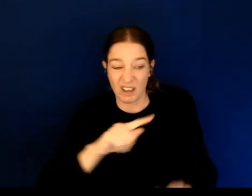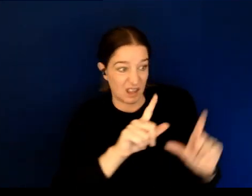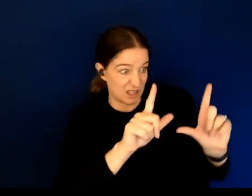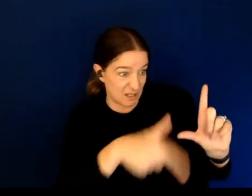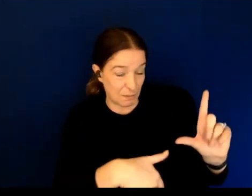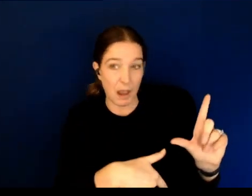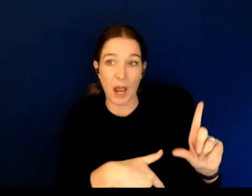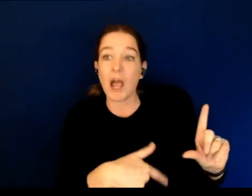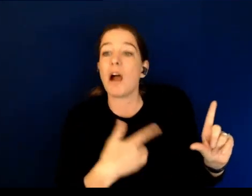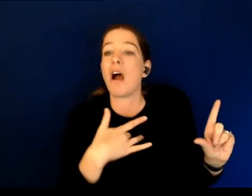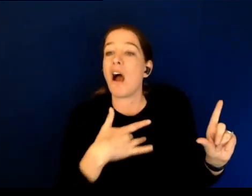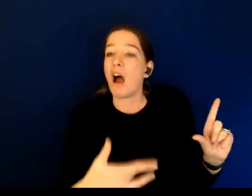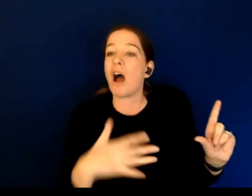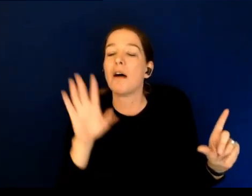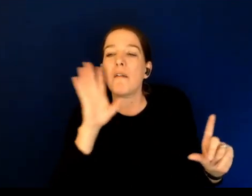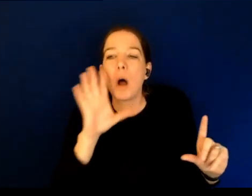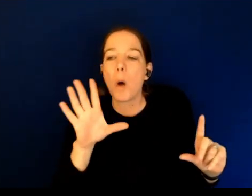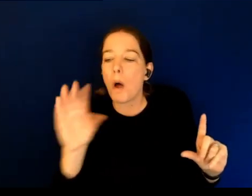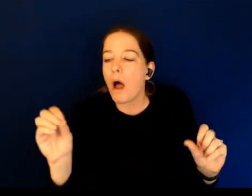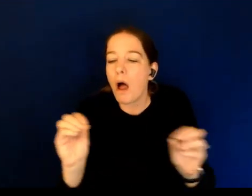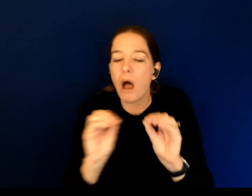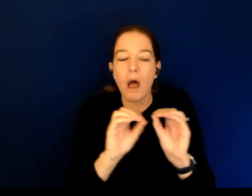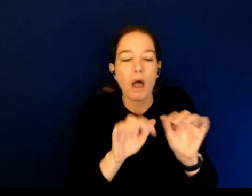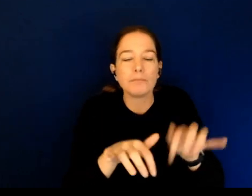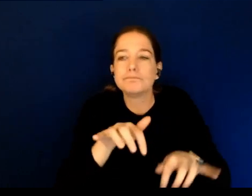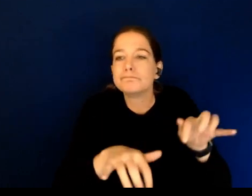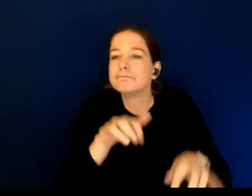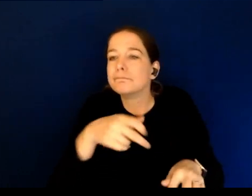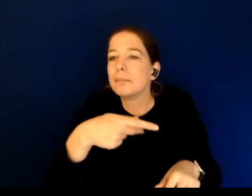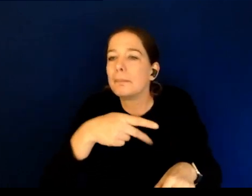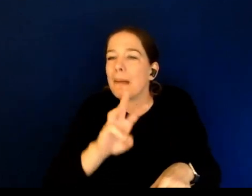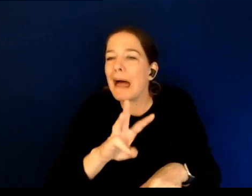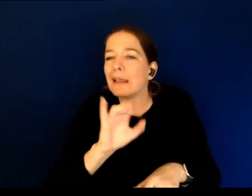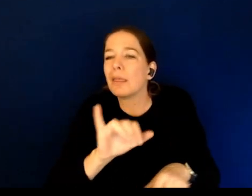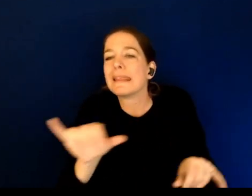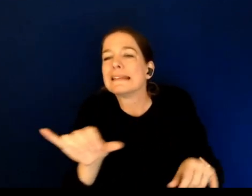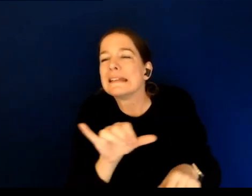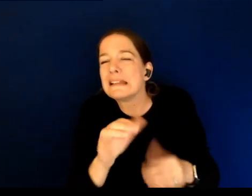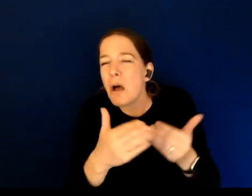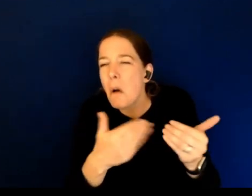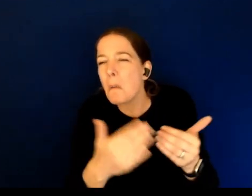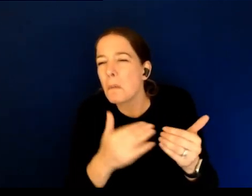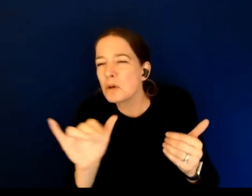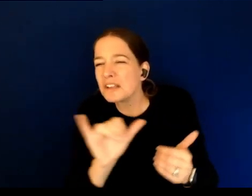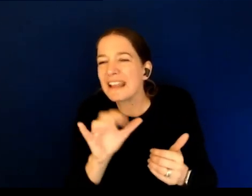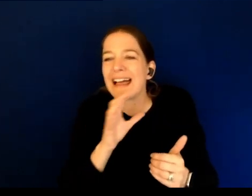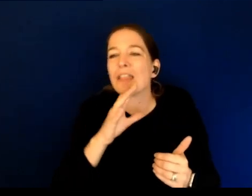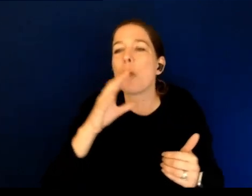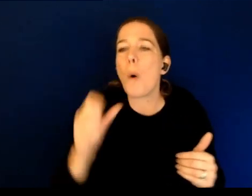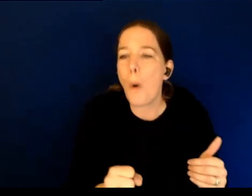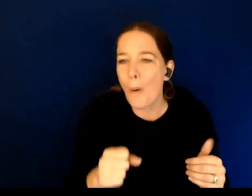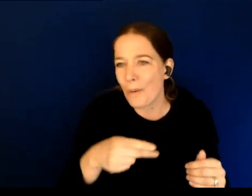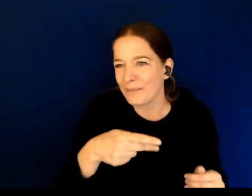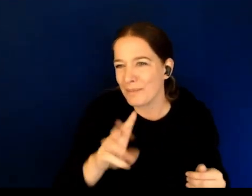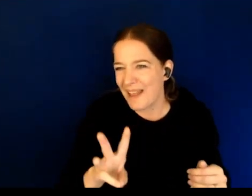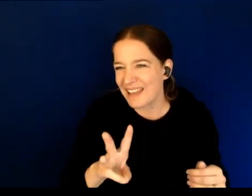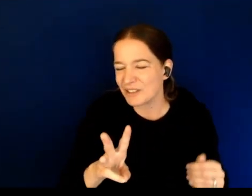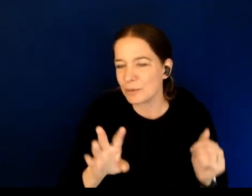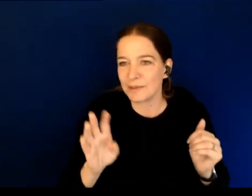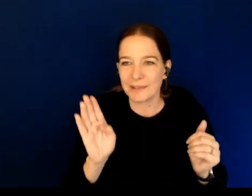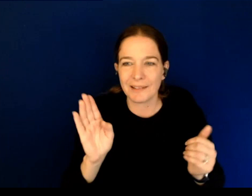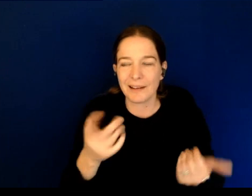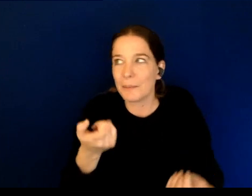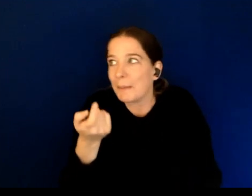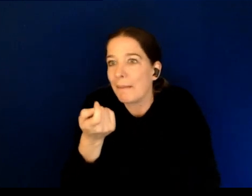passwords expire, they often select a password that is similar to their old password. By making minor